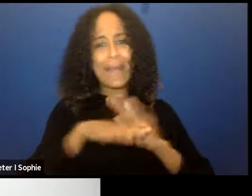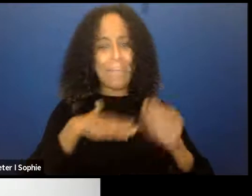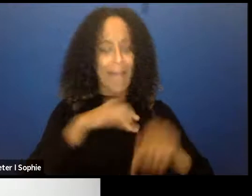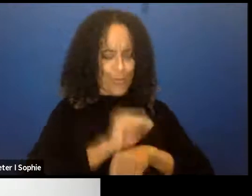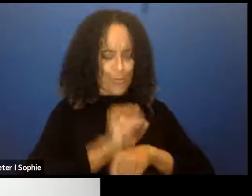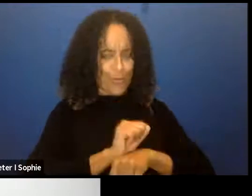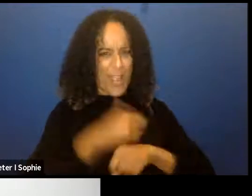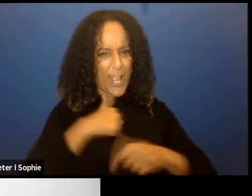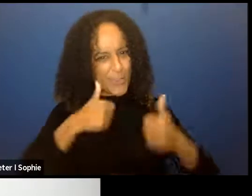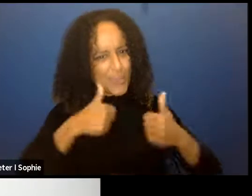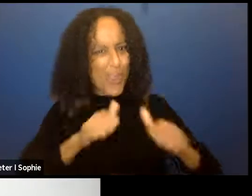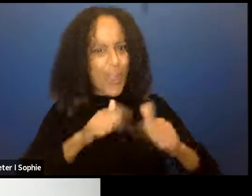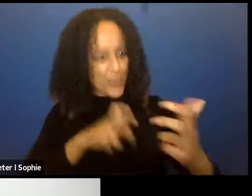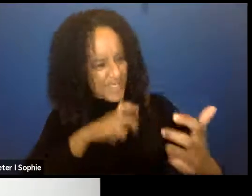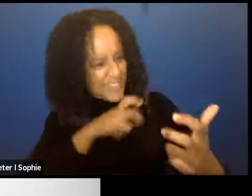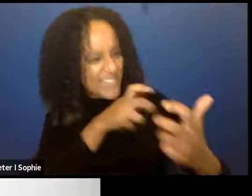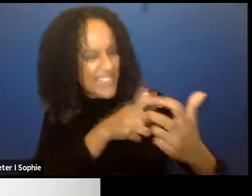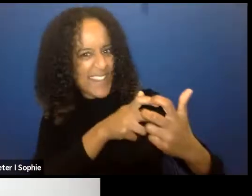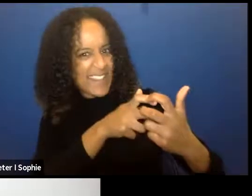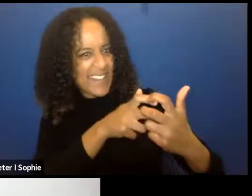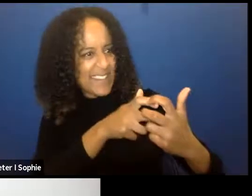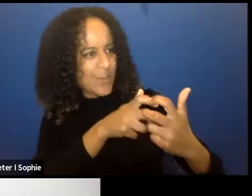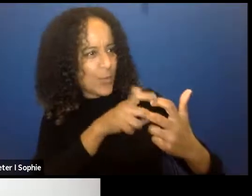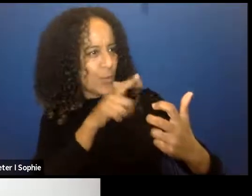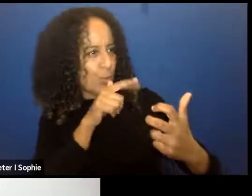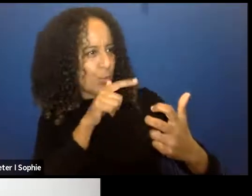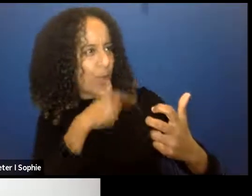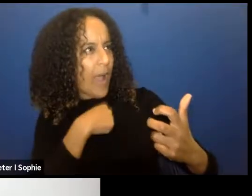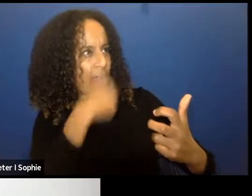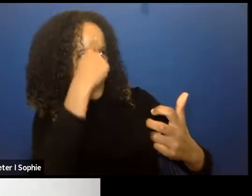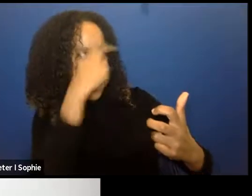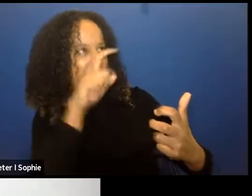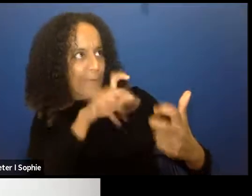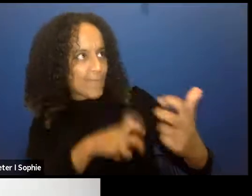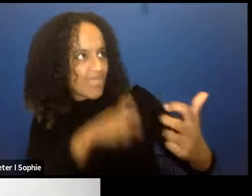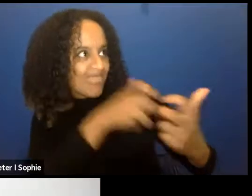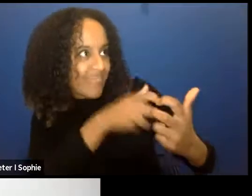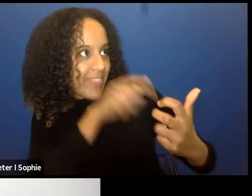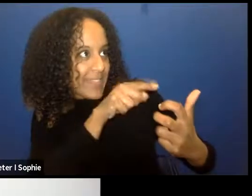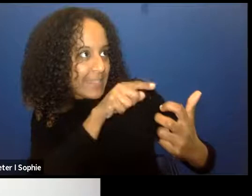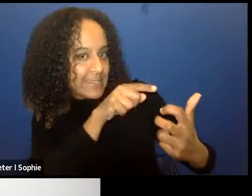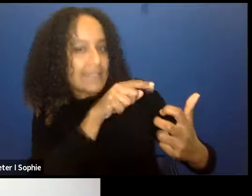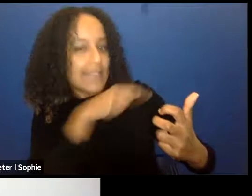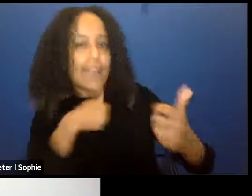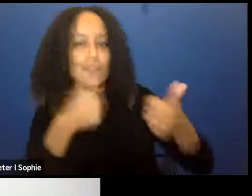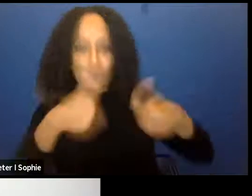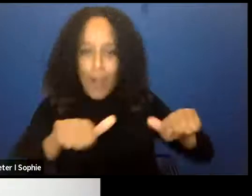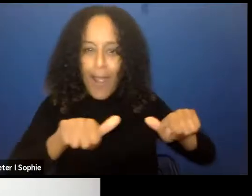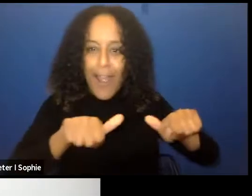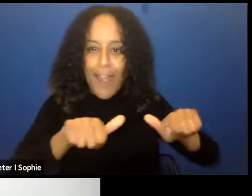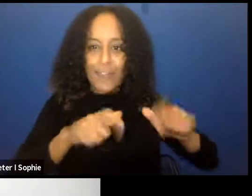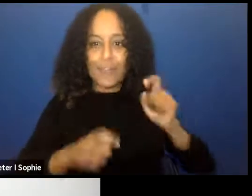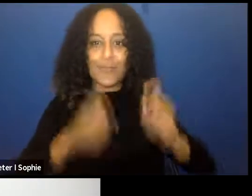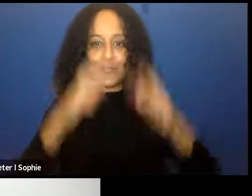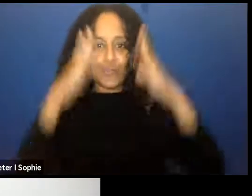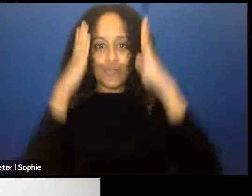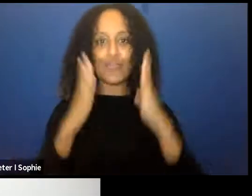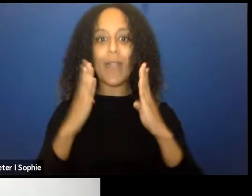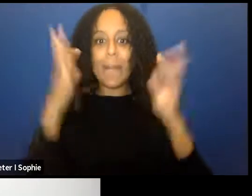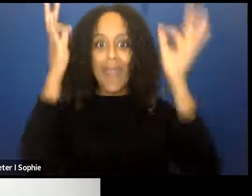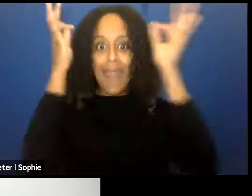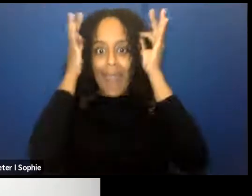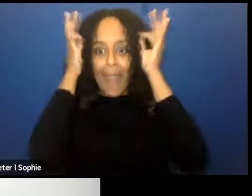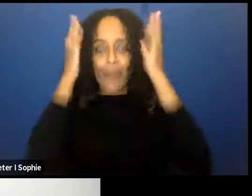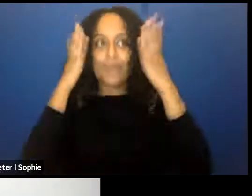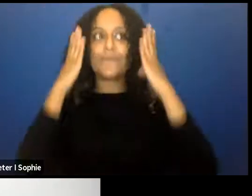absolutely tried to fit into these molds of who I thought I needed to be. I straightened my hair because I didn't want to